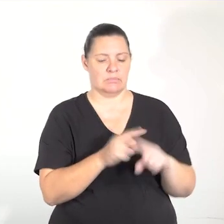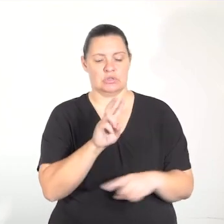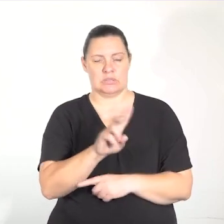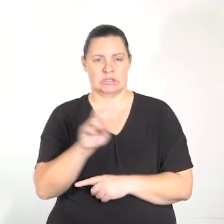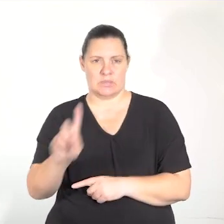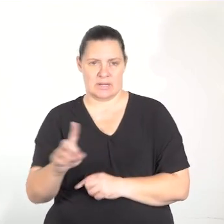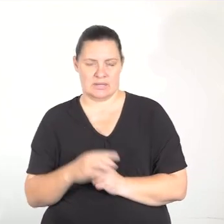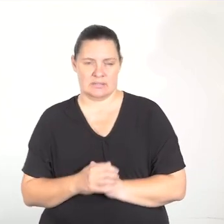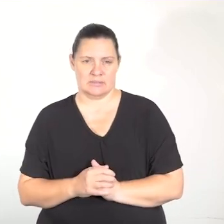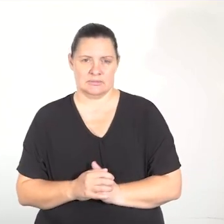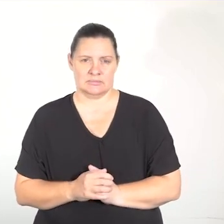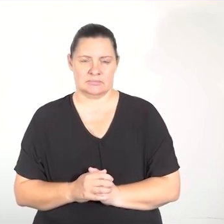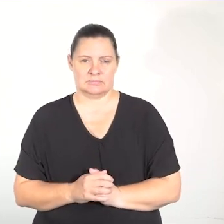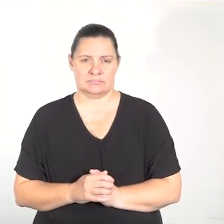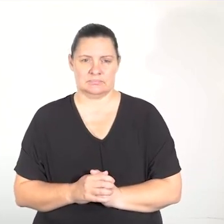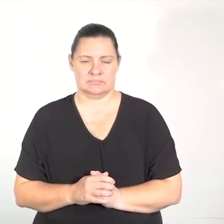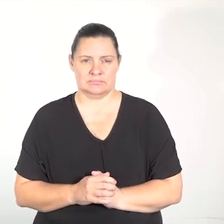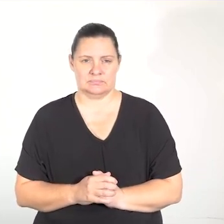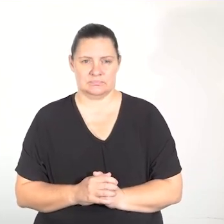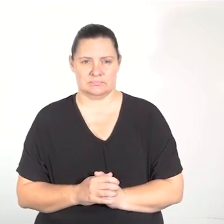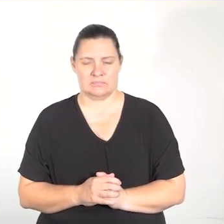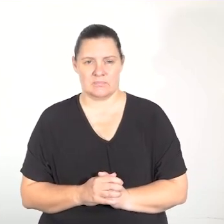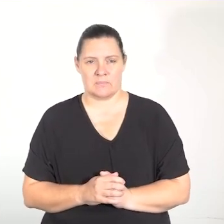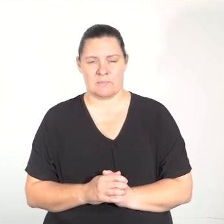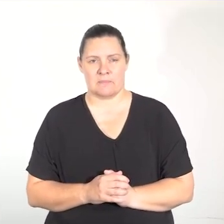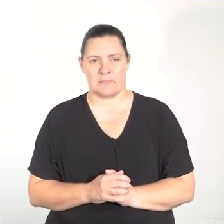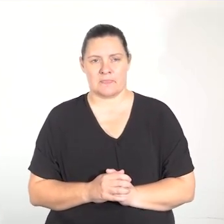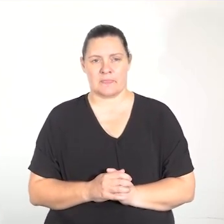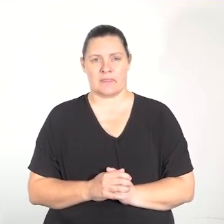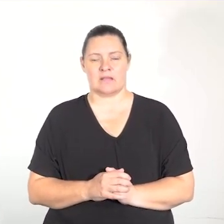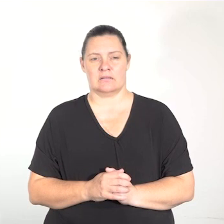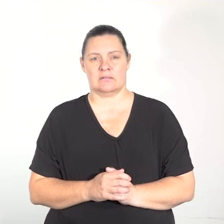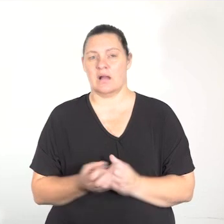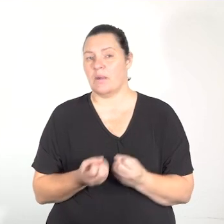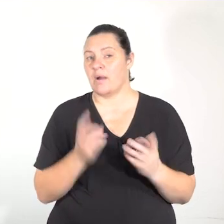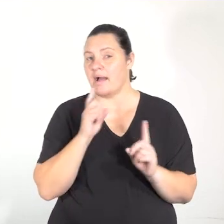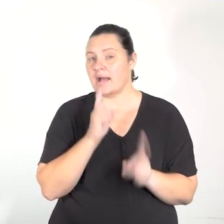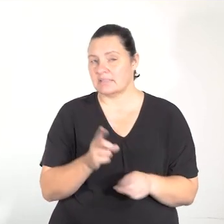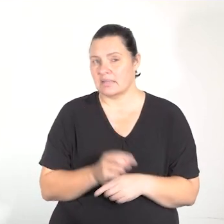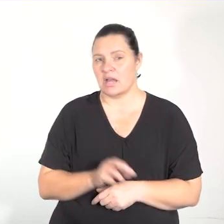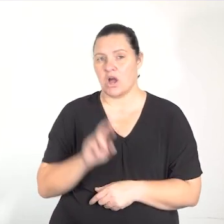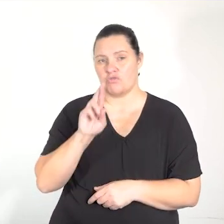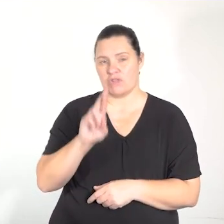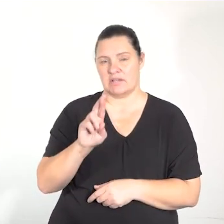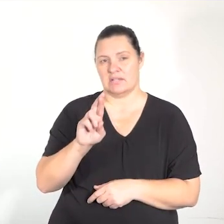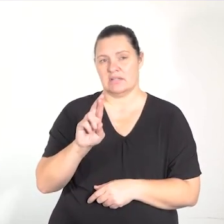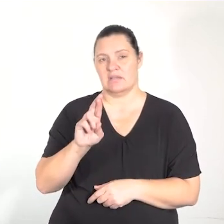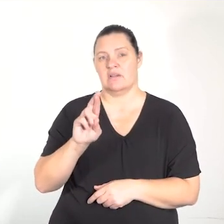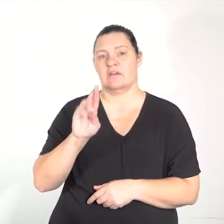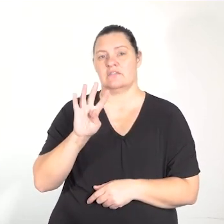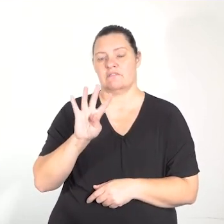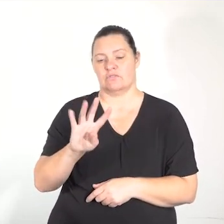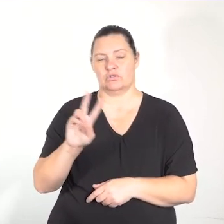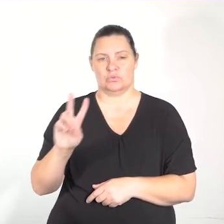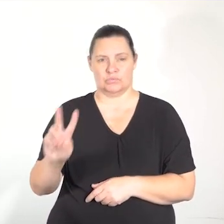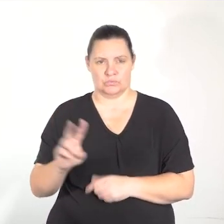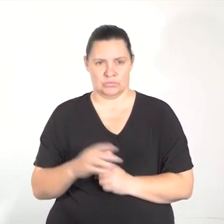going to find the common ones. So the common ones is only 2. So that means we are going to take the 2. But